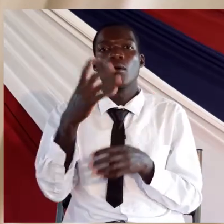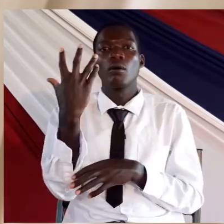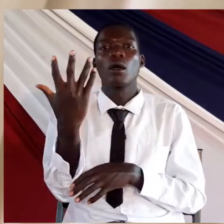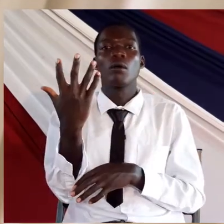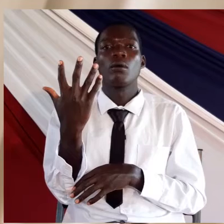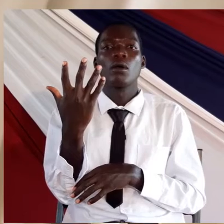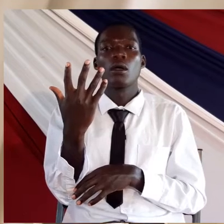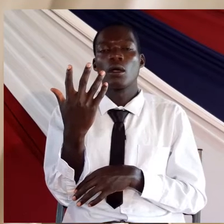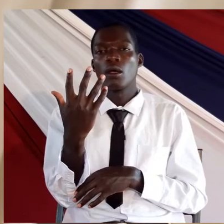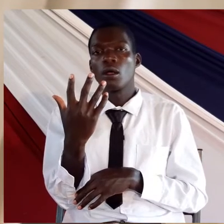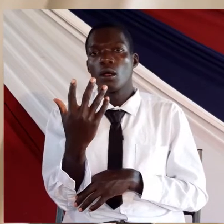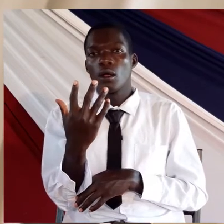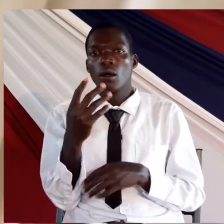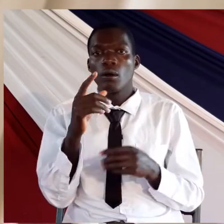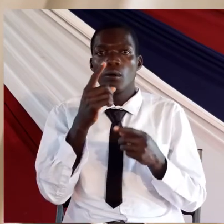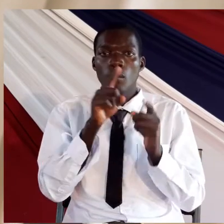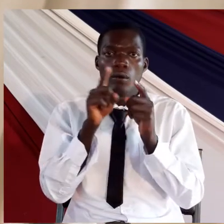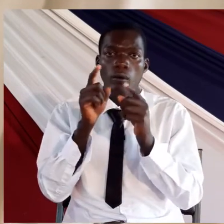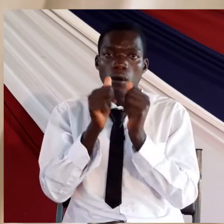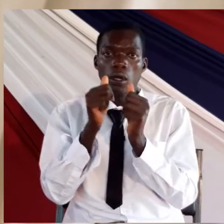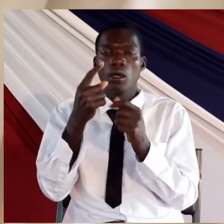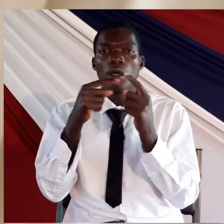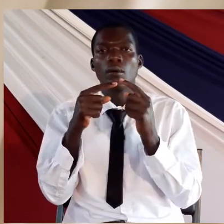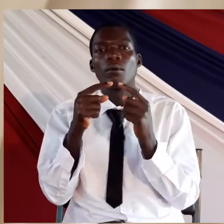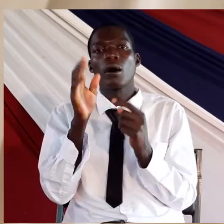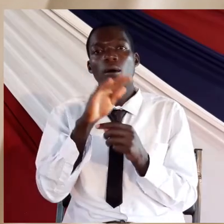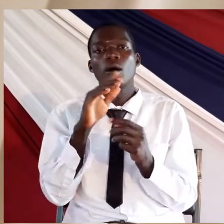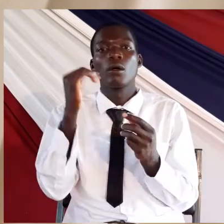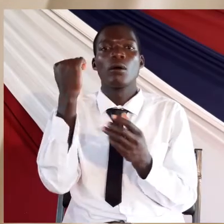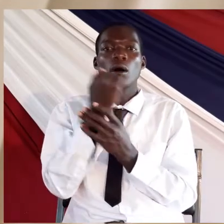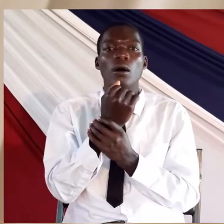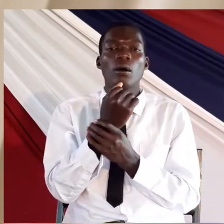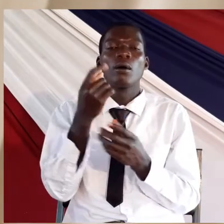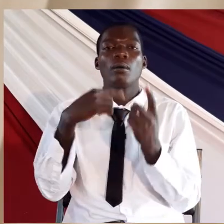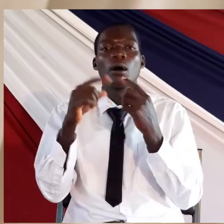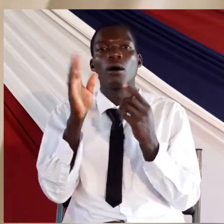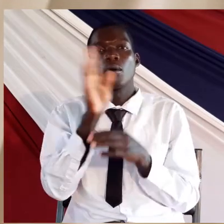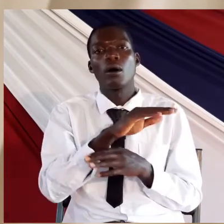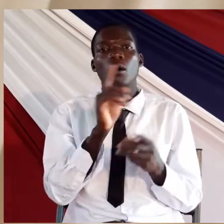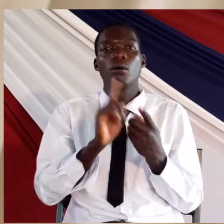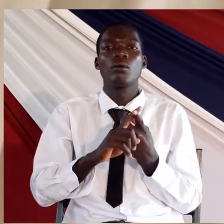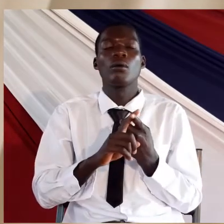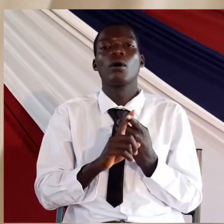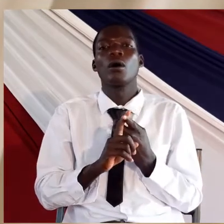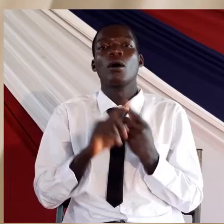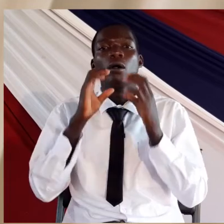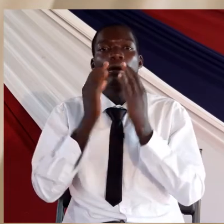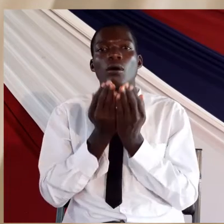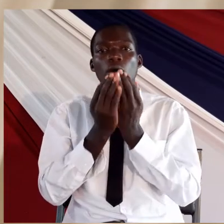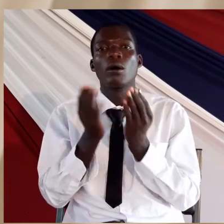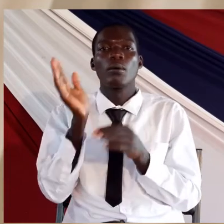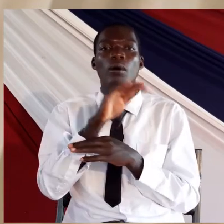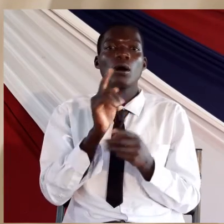chapter 11, we can trace it back to Abraham, back to Noah, and back to